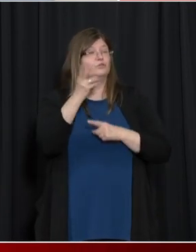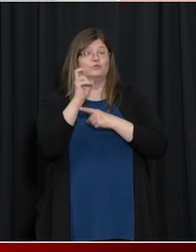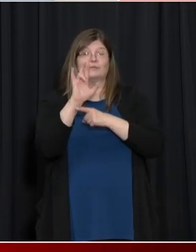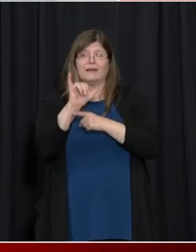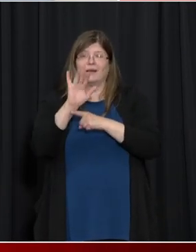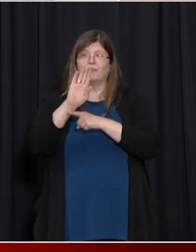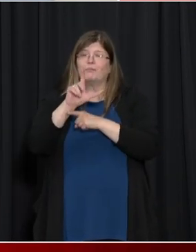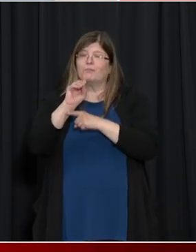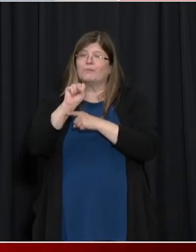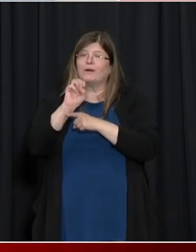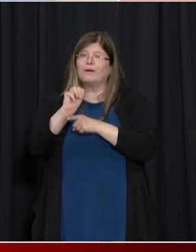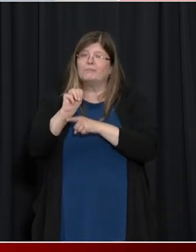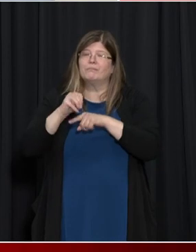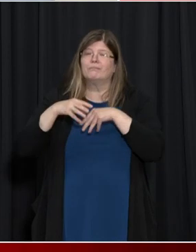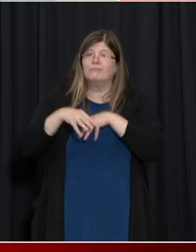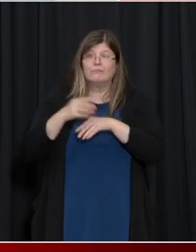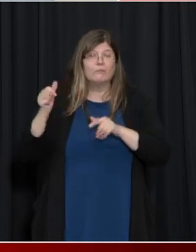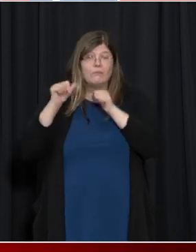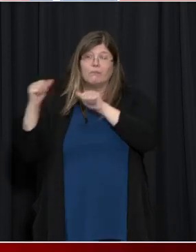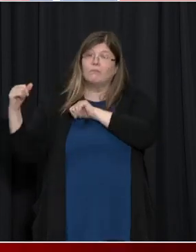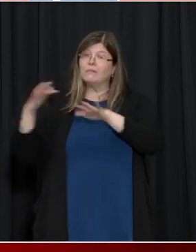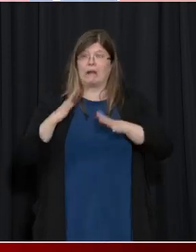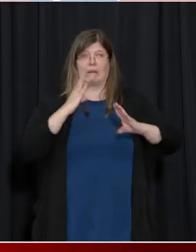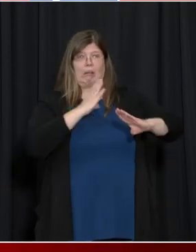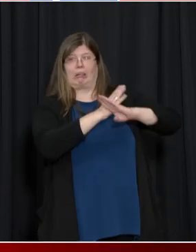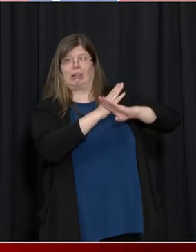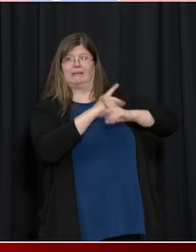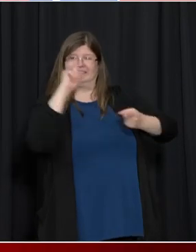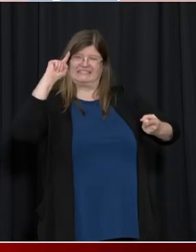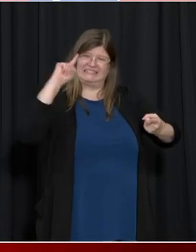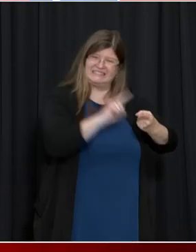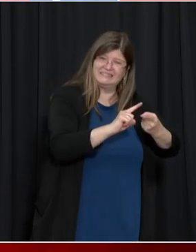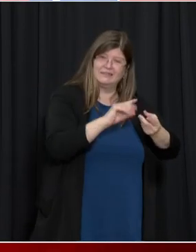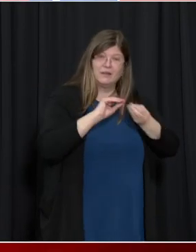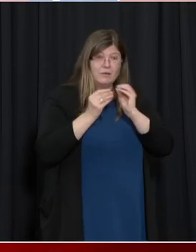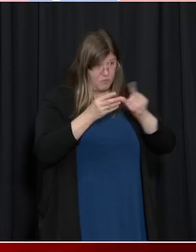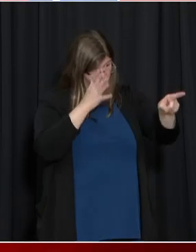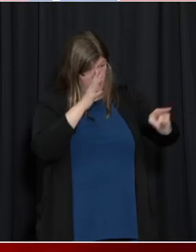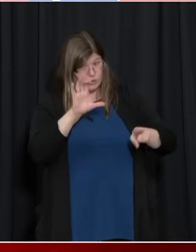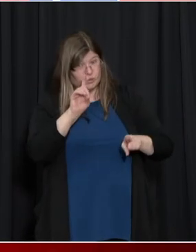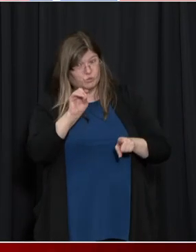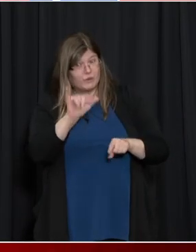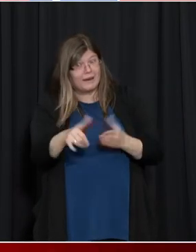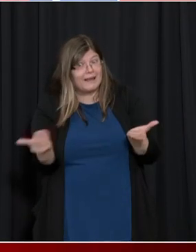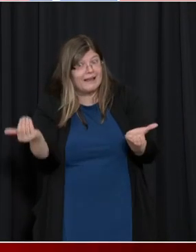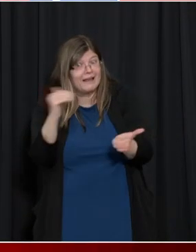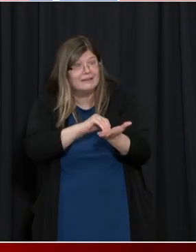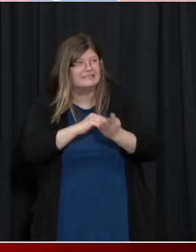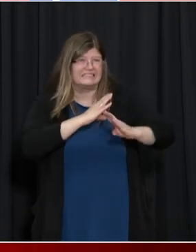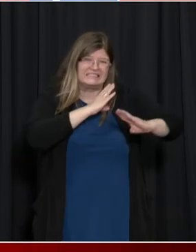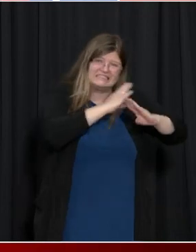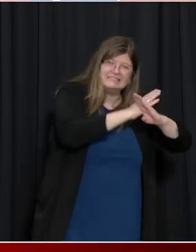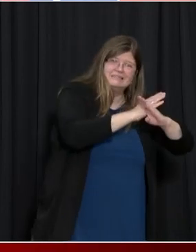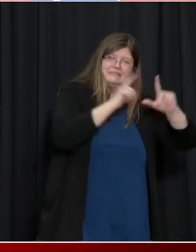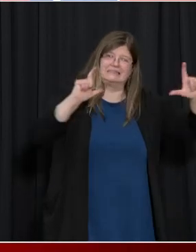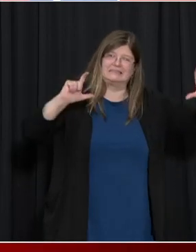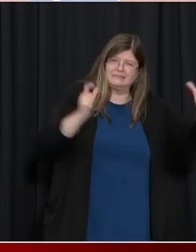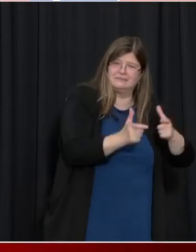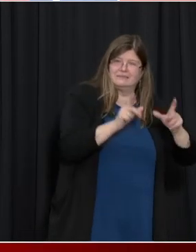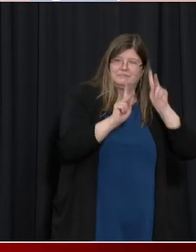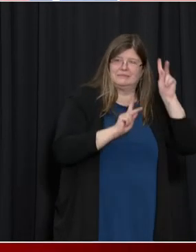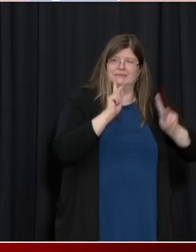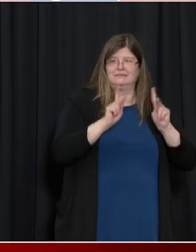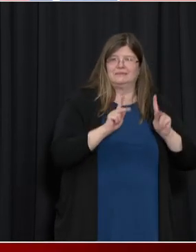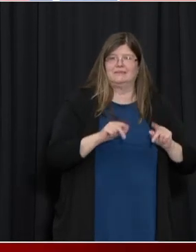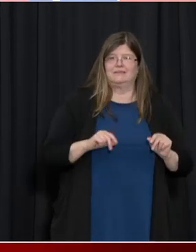for such an event? I think we support, we use our 4,000 police officers, men and women, to make sure